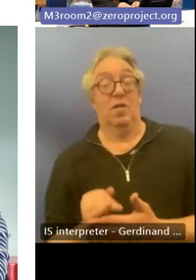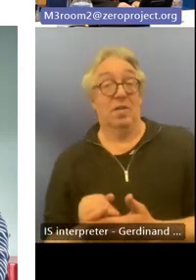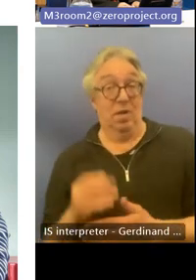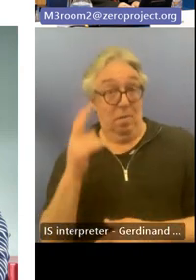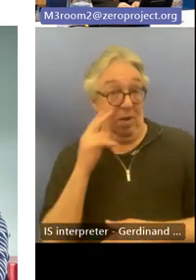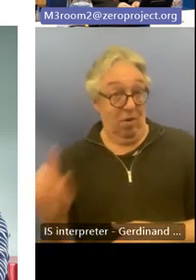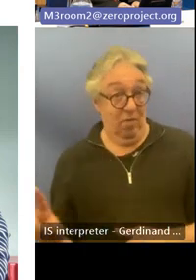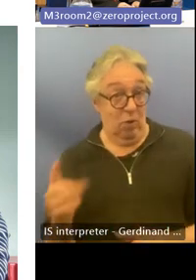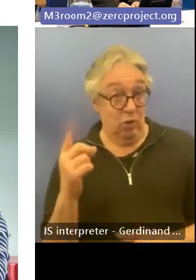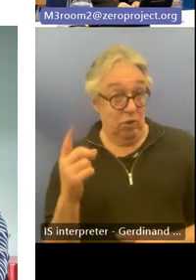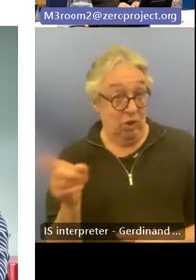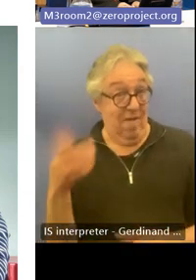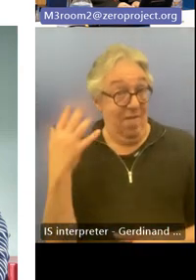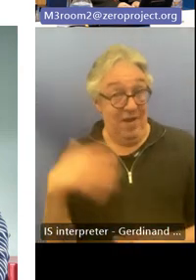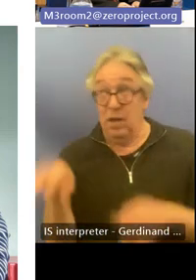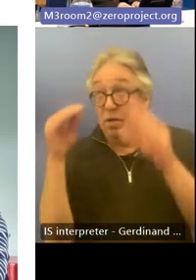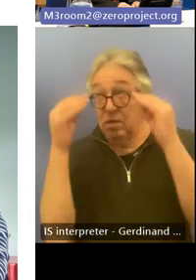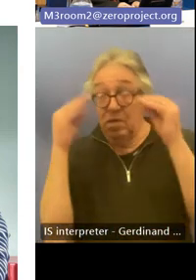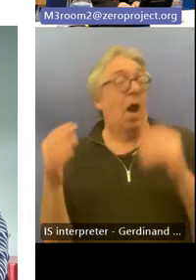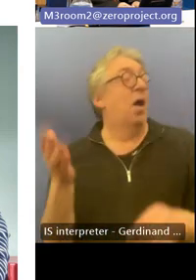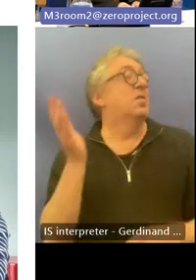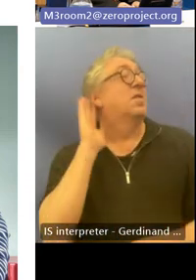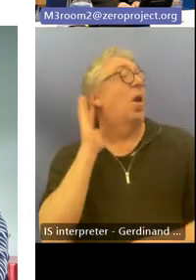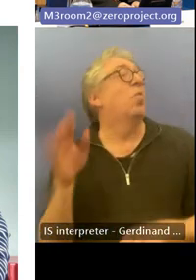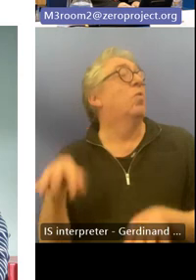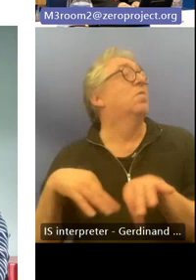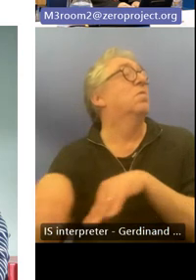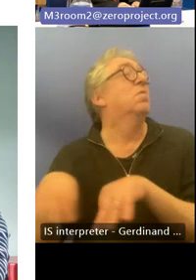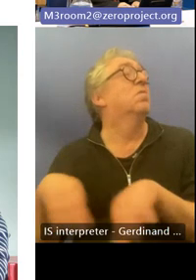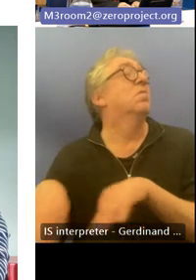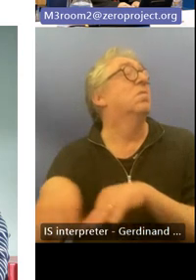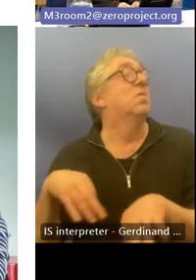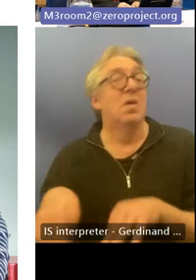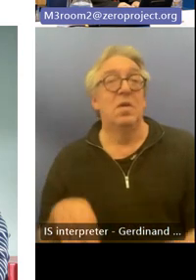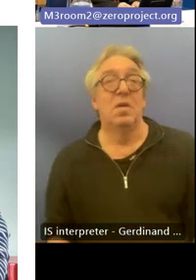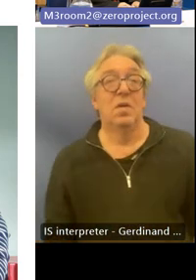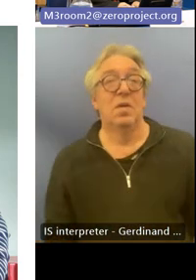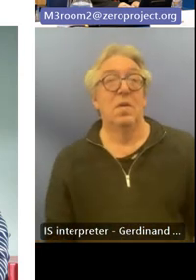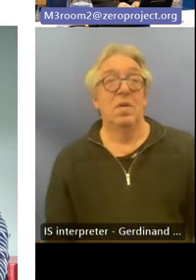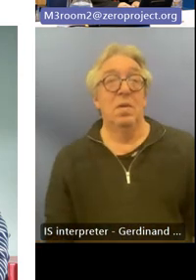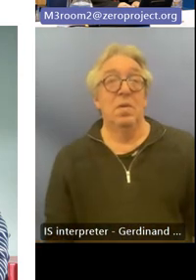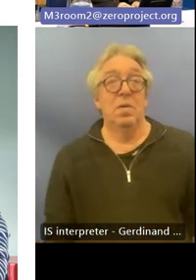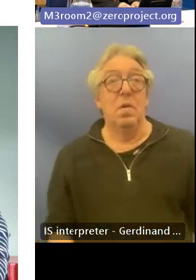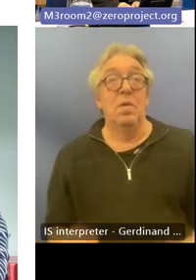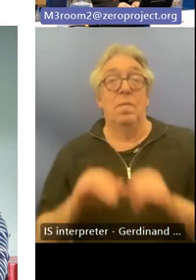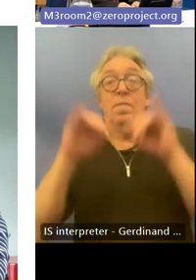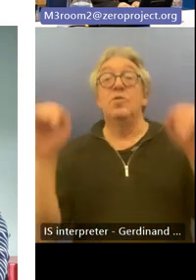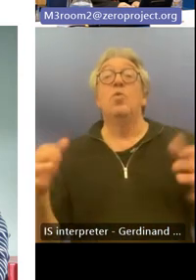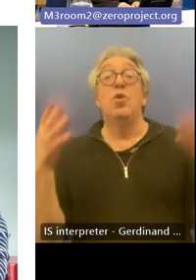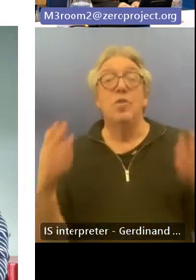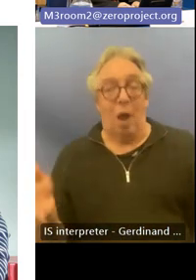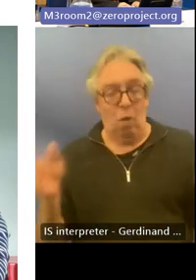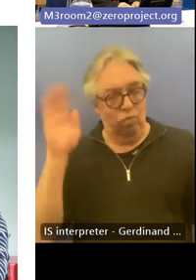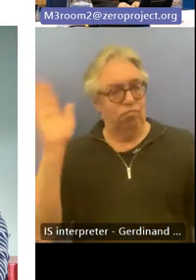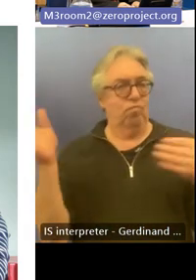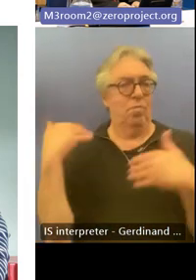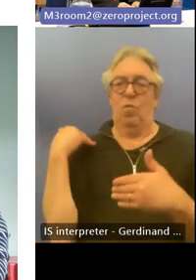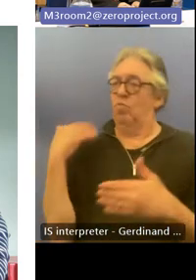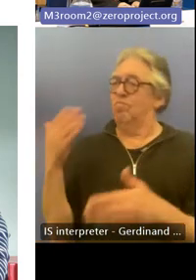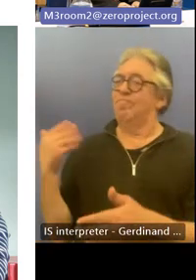design training. That is just a short training, but the training institution is now open for blind